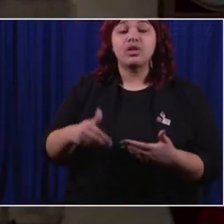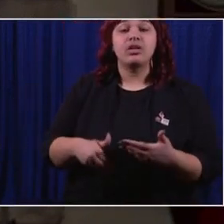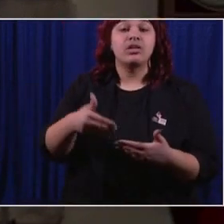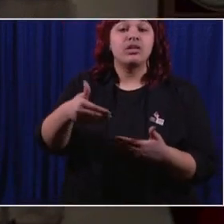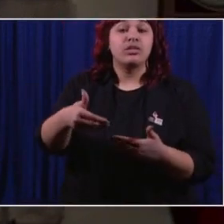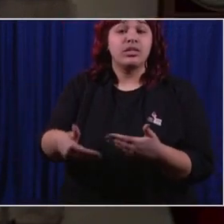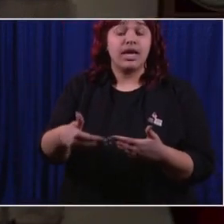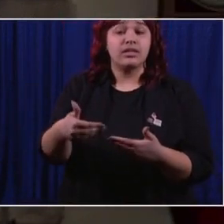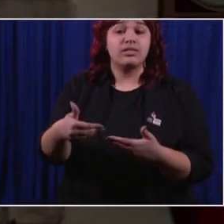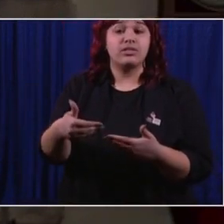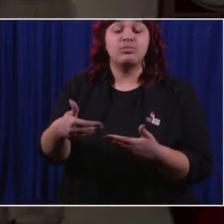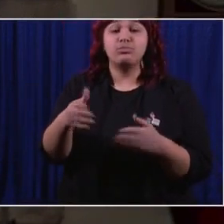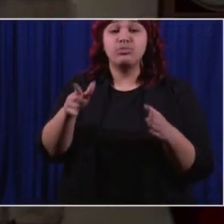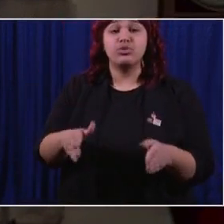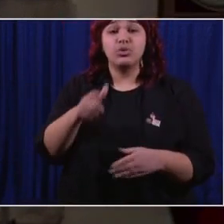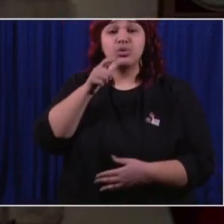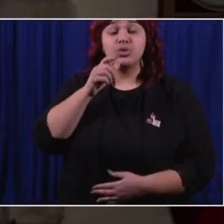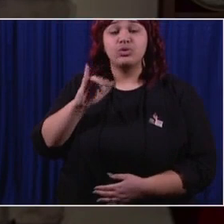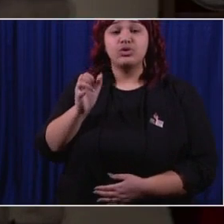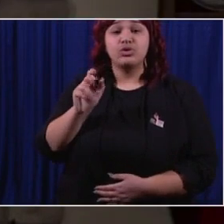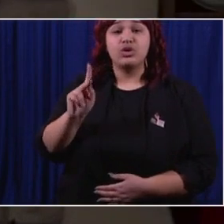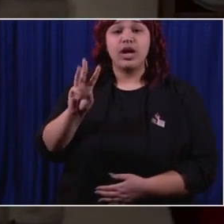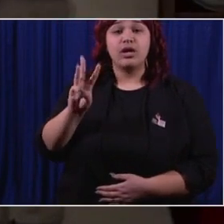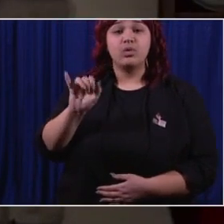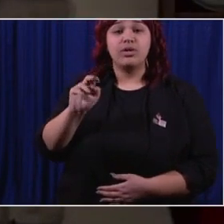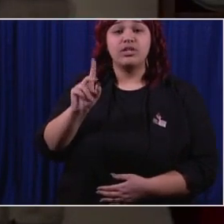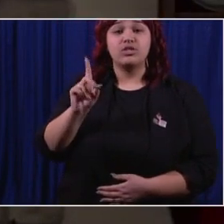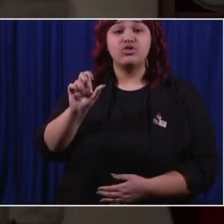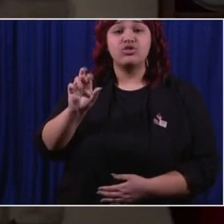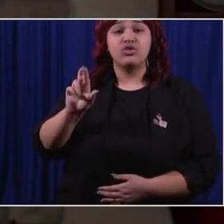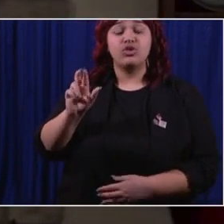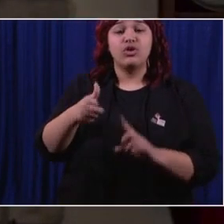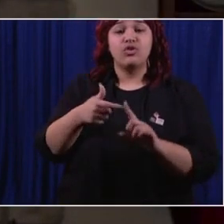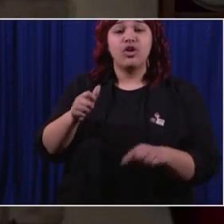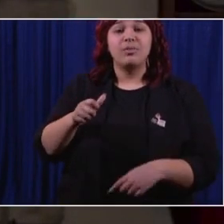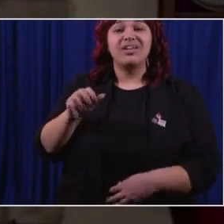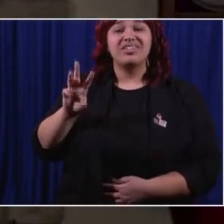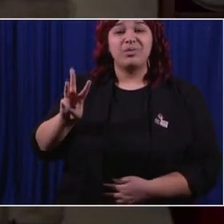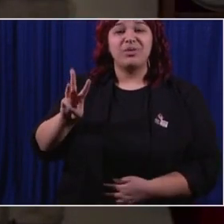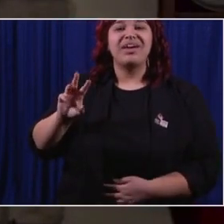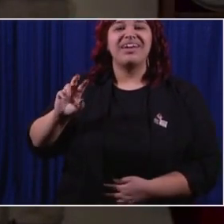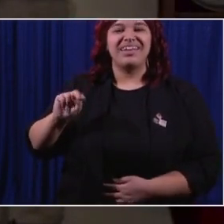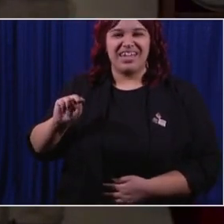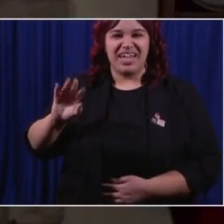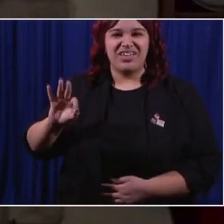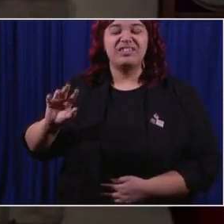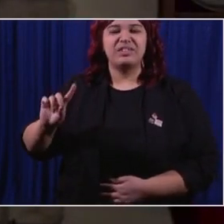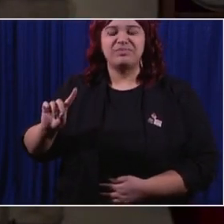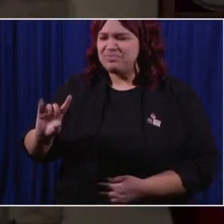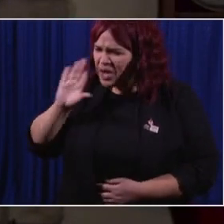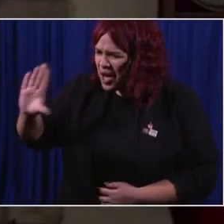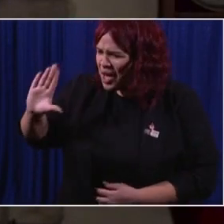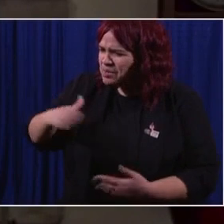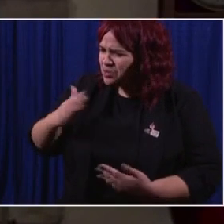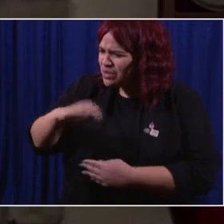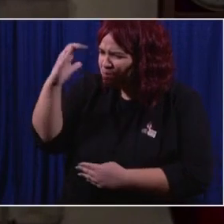Windsor from WMFD. Hey, Jack. Merry Hi, Christmas. Governor. Hey, Merry Christmas to you and your family as well,